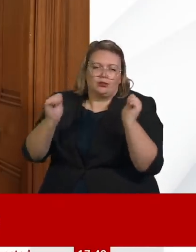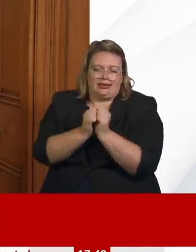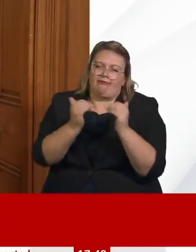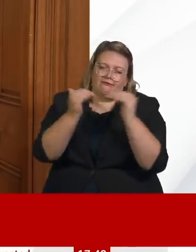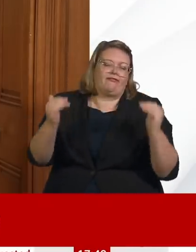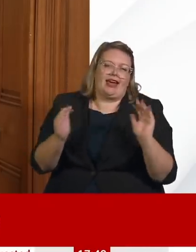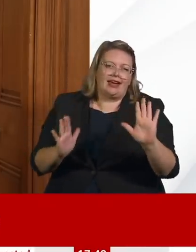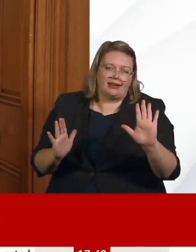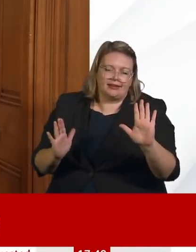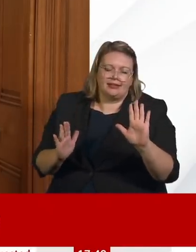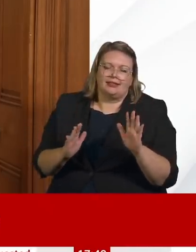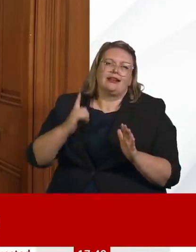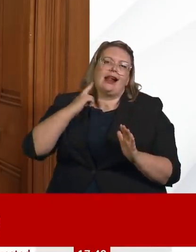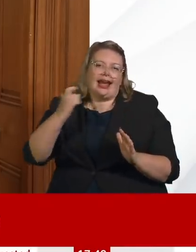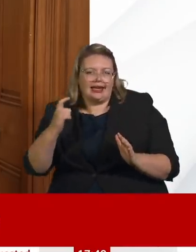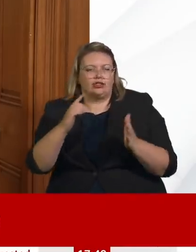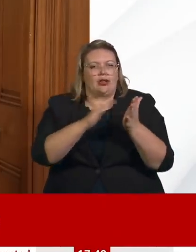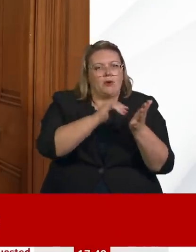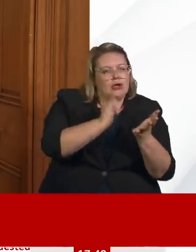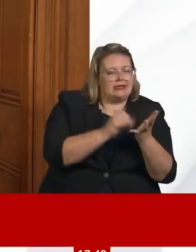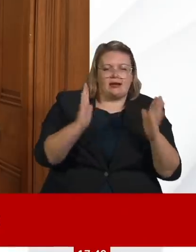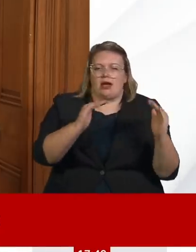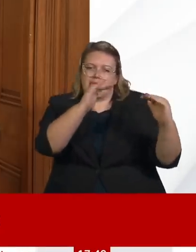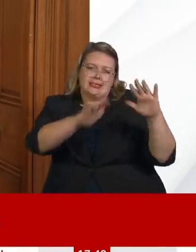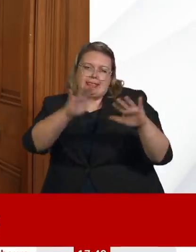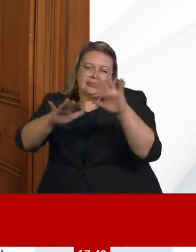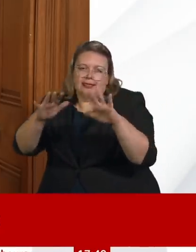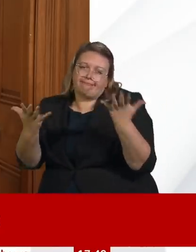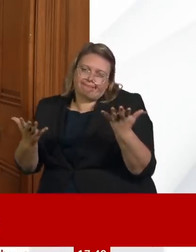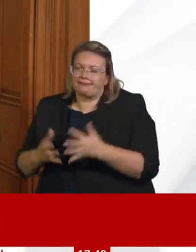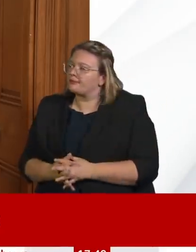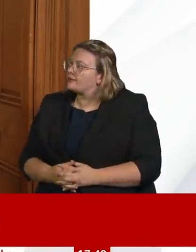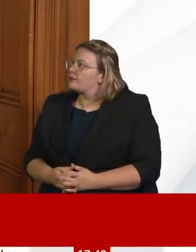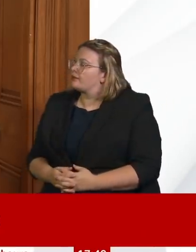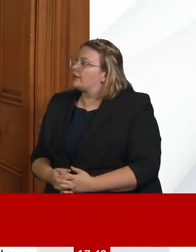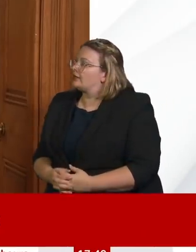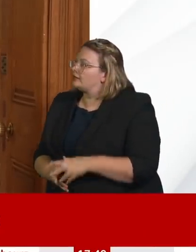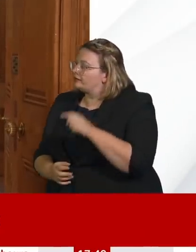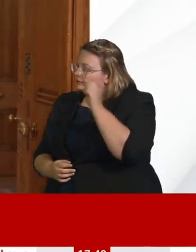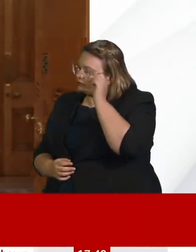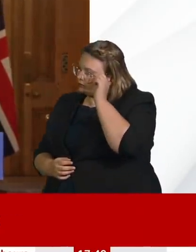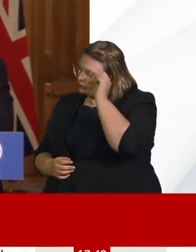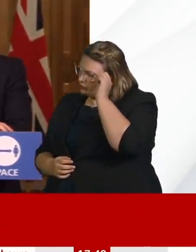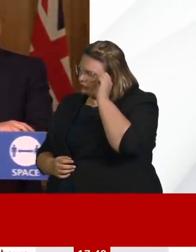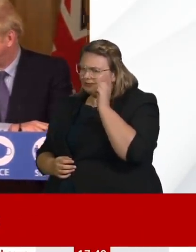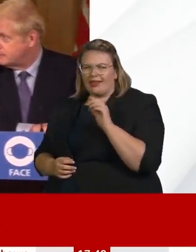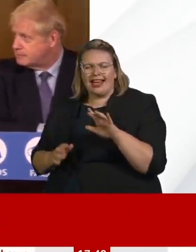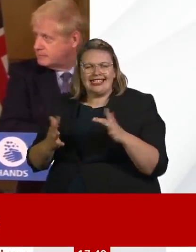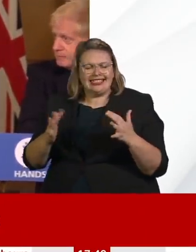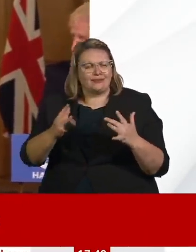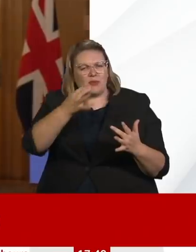Lancashire, Merseyside, and so forth. Yeah. Could you remind me of the question,